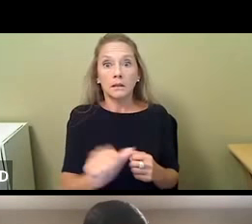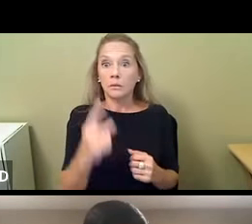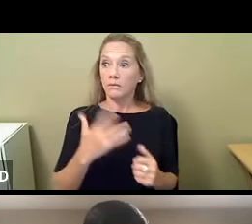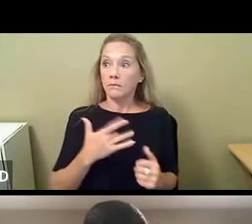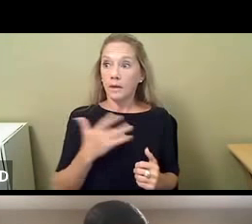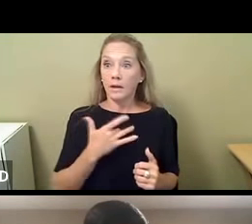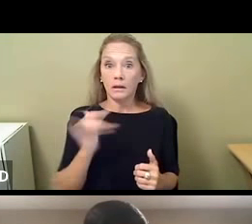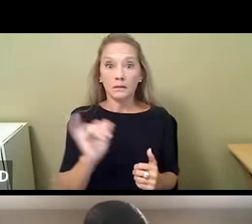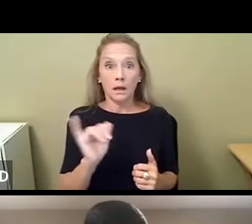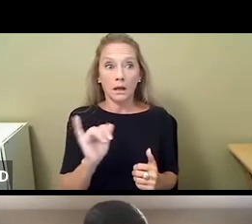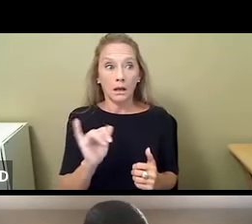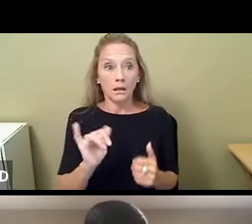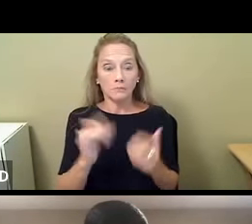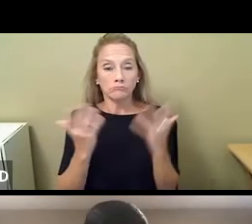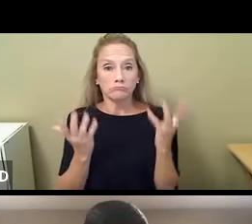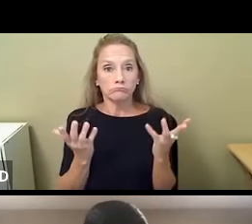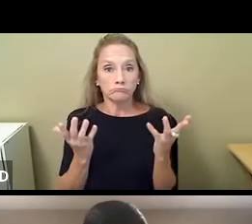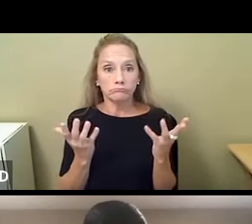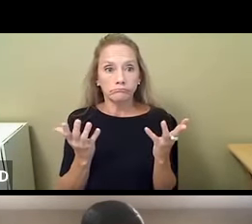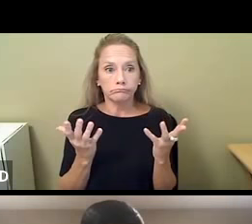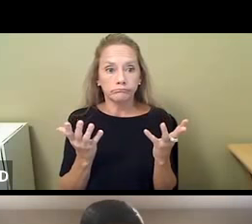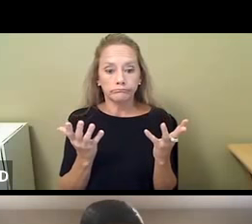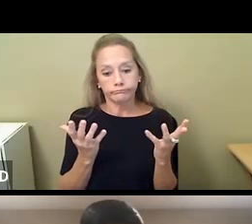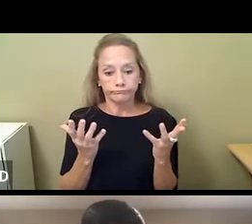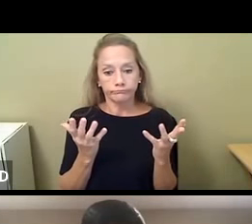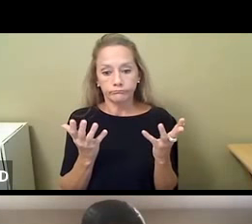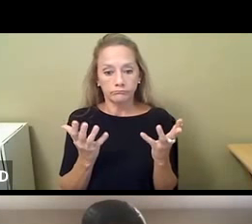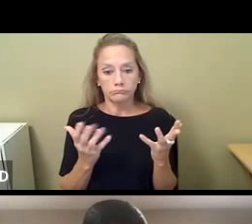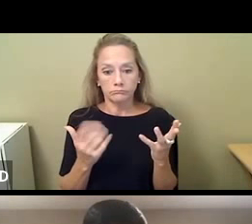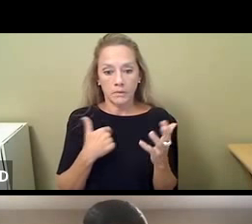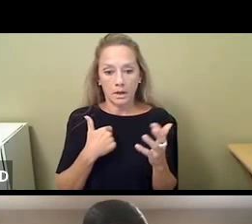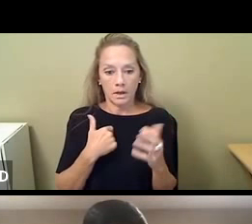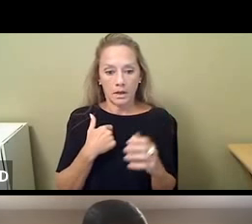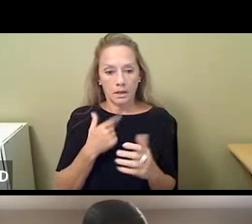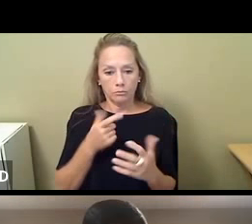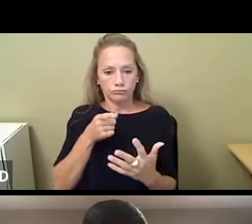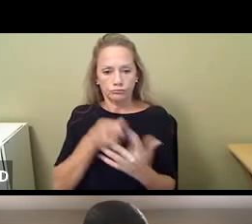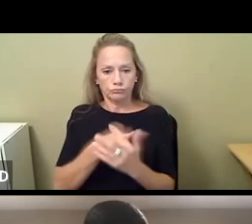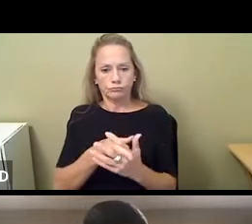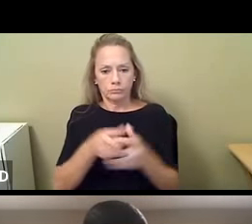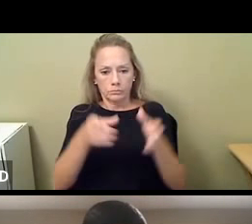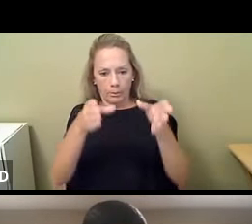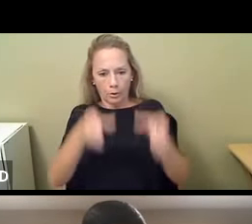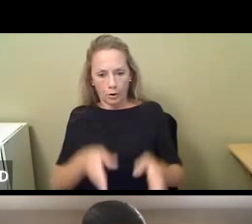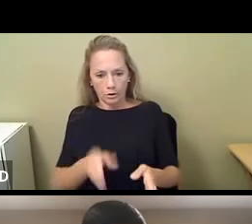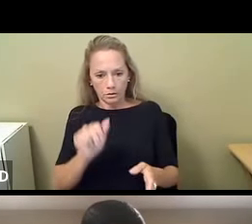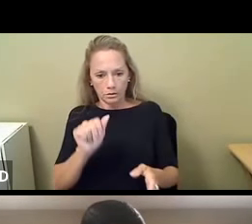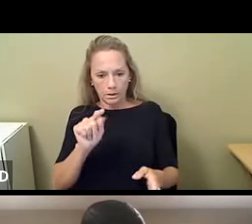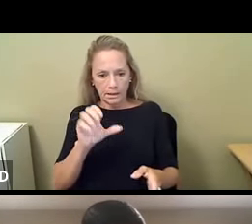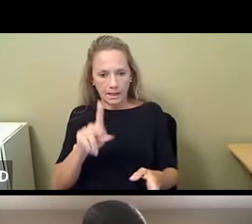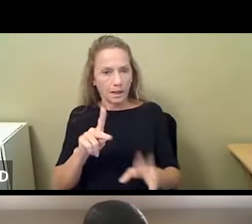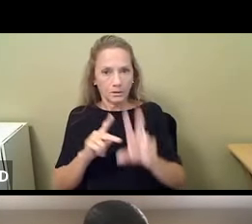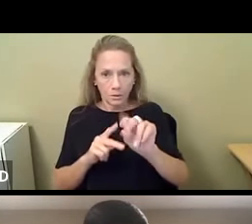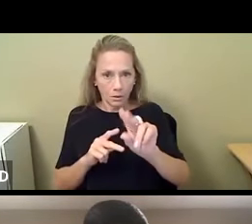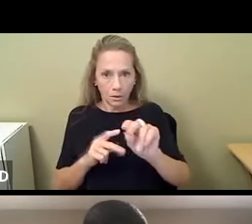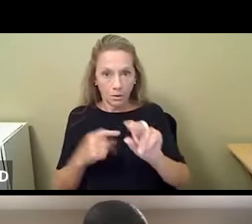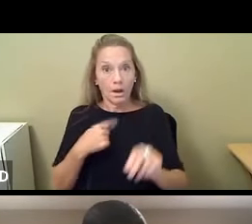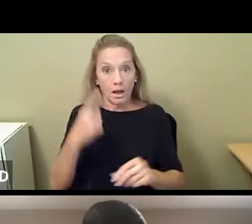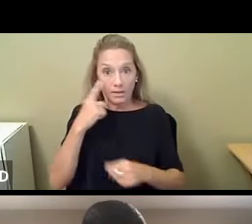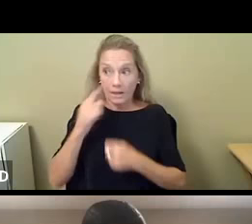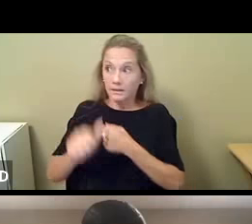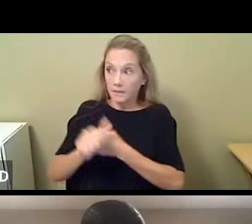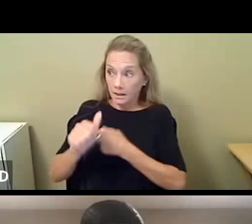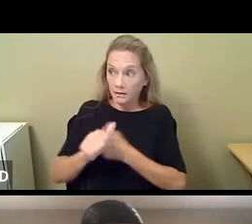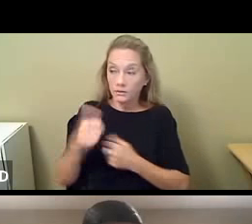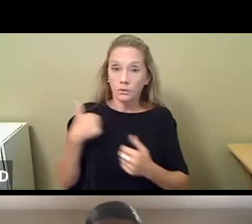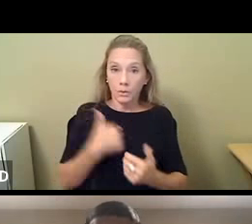I was launching personal attacks on you, that's not what I was doing. I do think it's dangerous that we have unelected